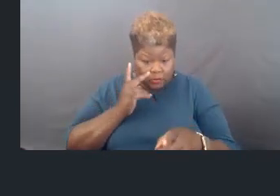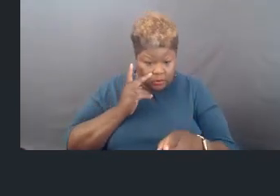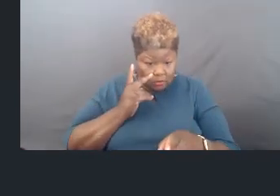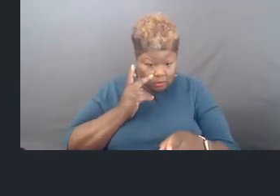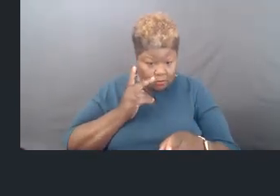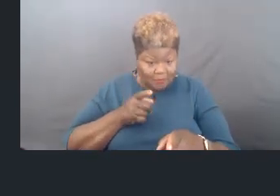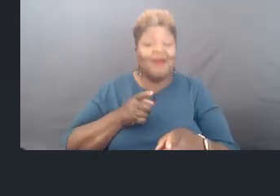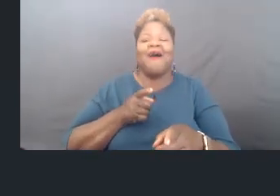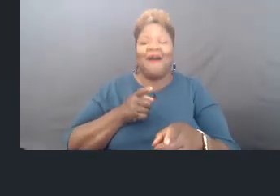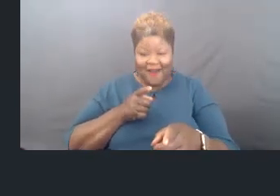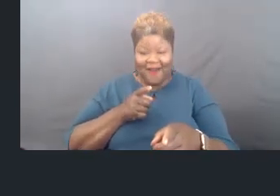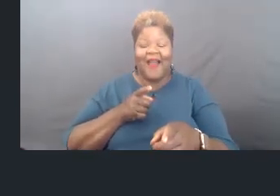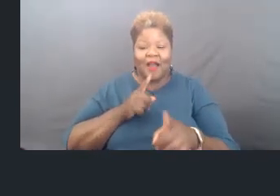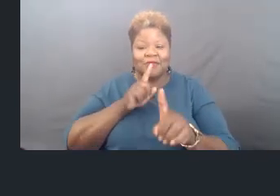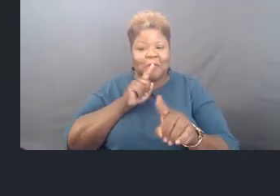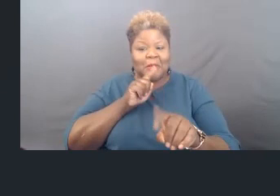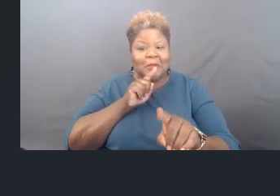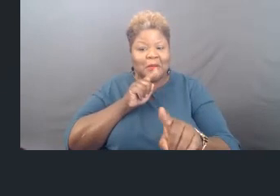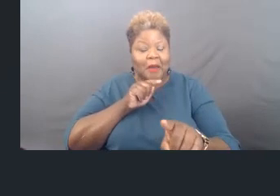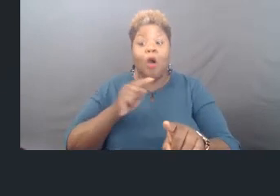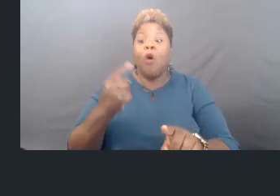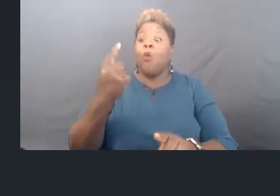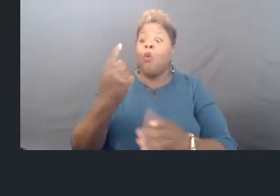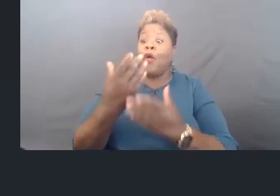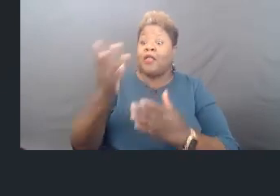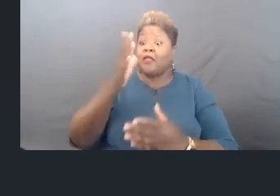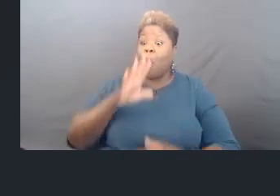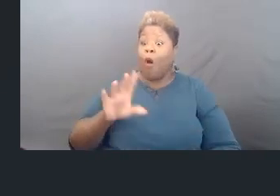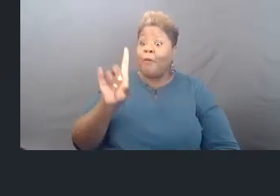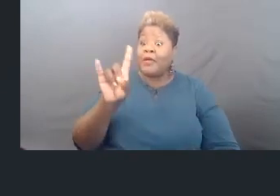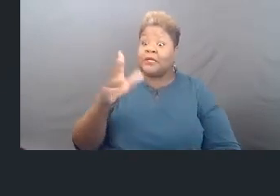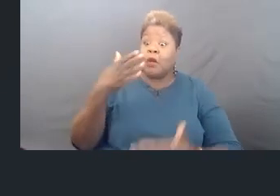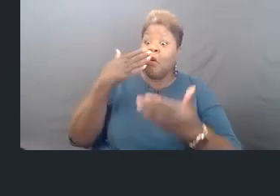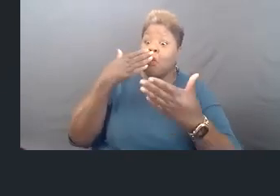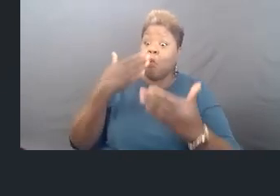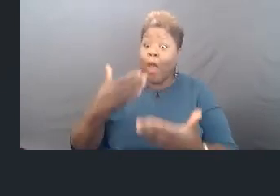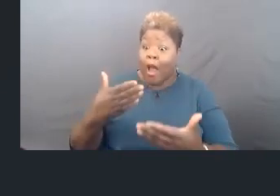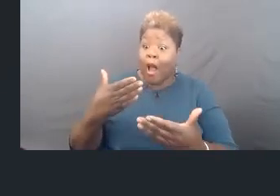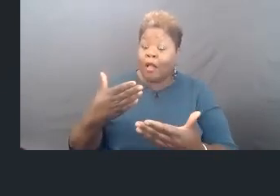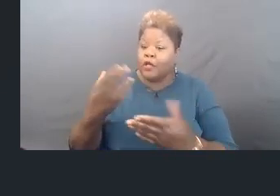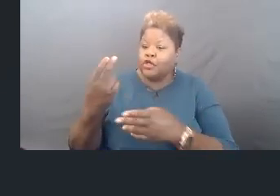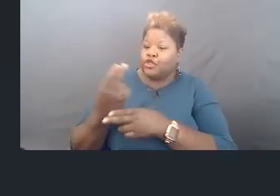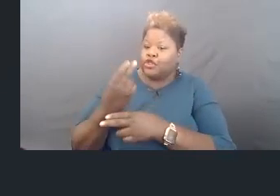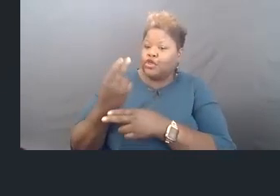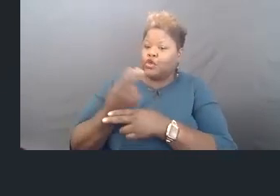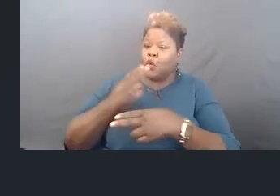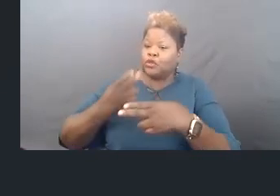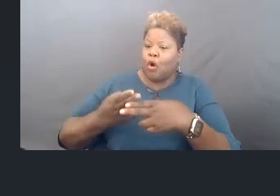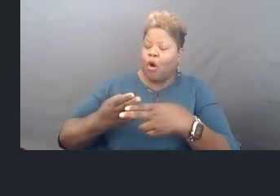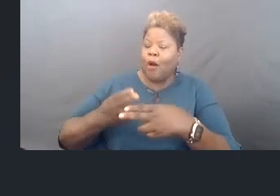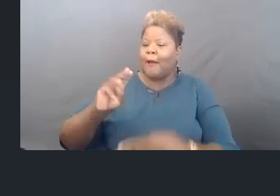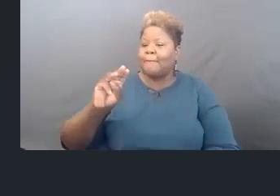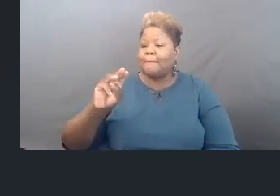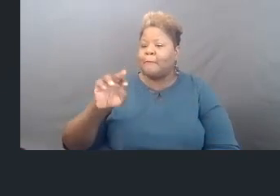Right. So one of the things that Stacey Abrams did extremely well was that she basically used what is called a